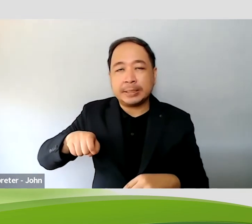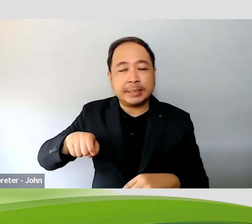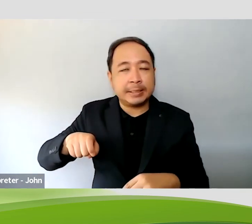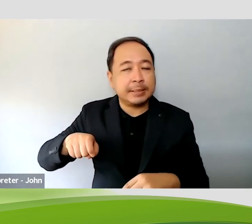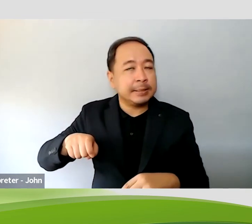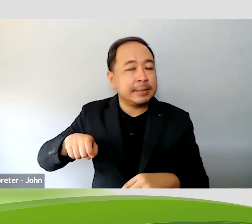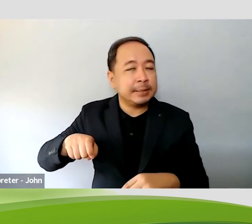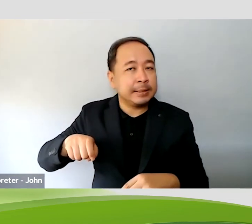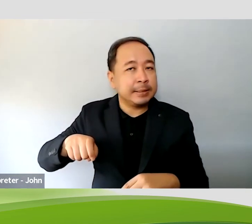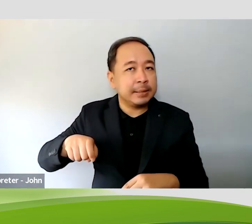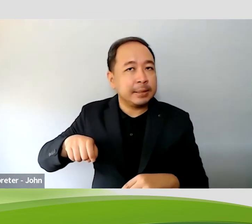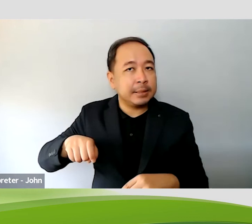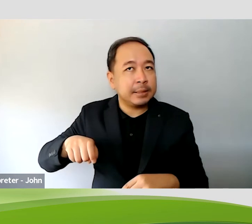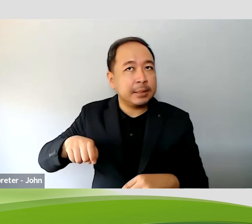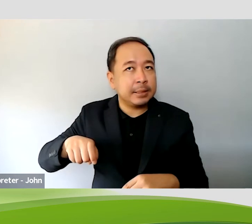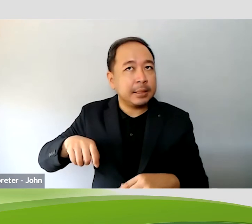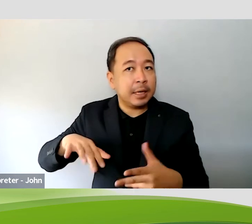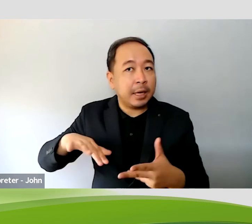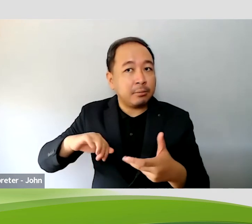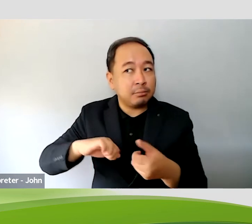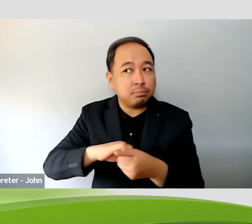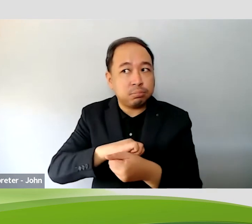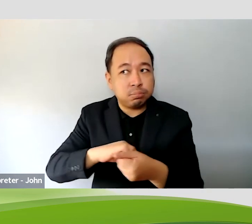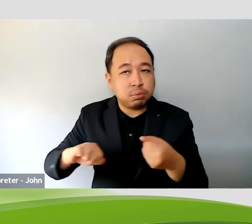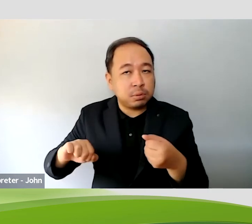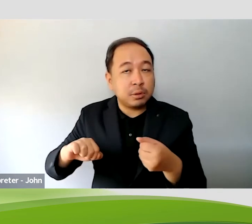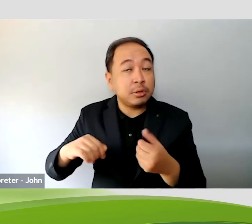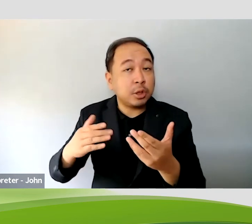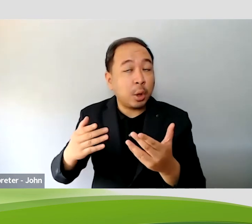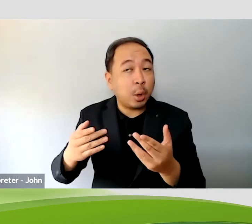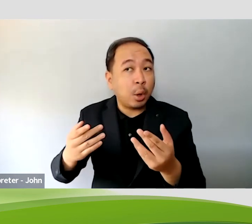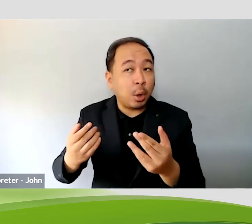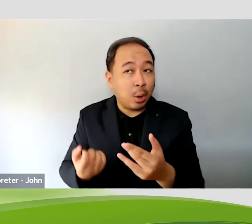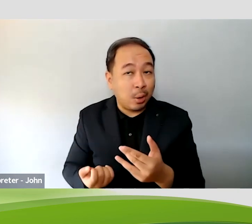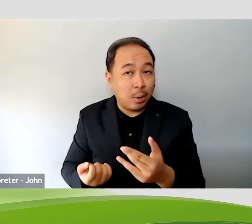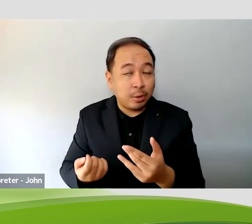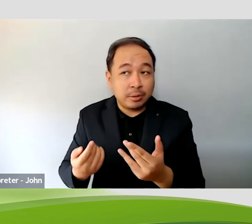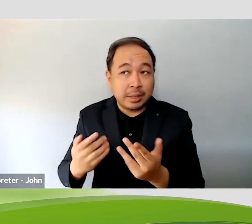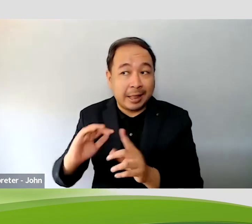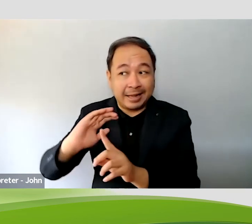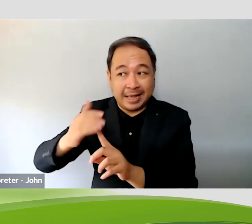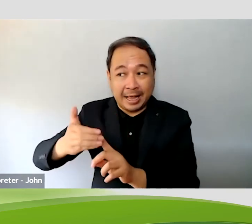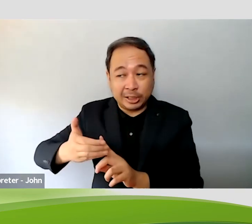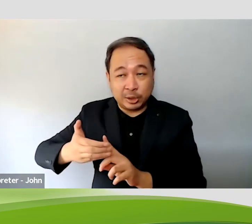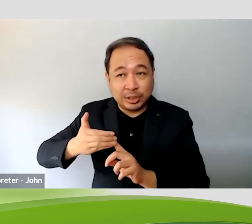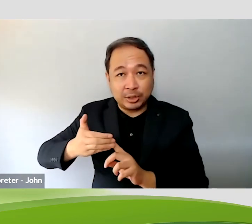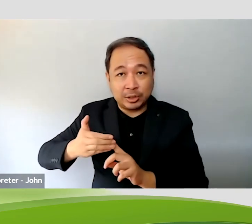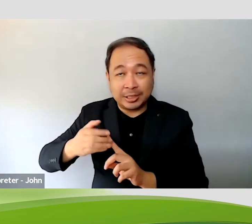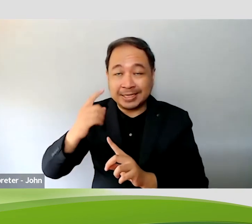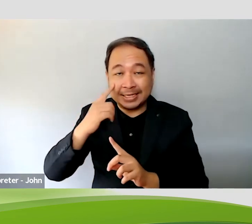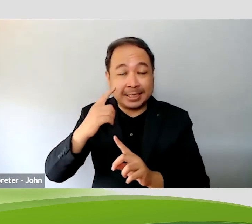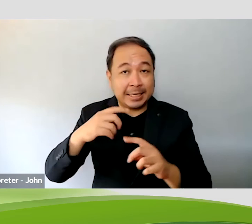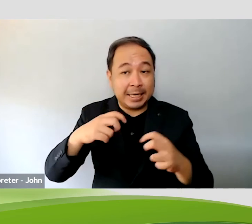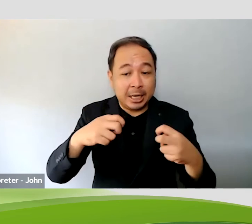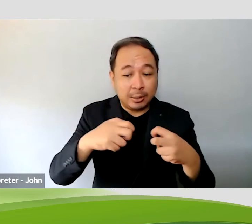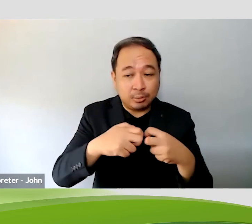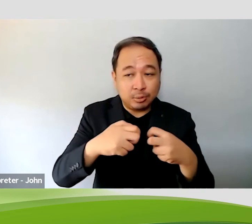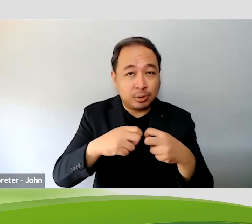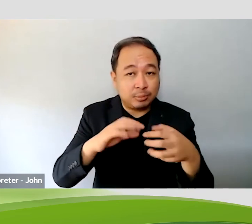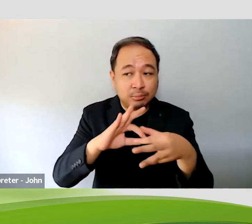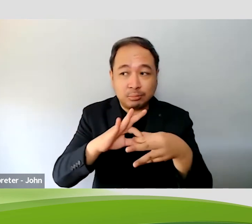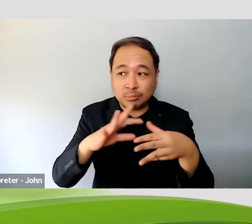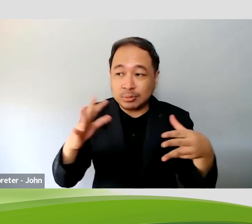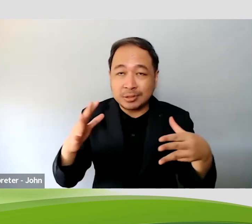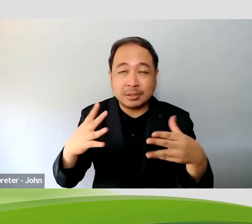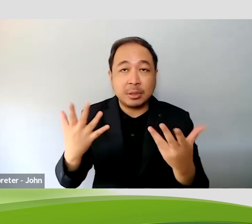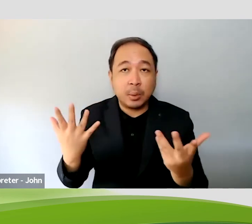infrastructure that are being destroyed. Often isolation becomes a consequence, especially when power that runs emergency communication